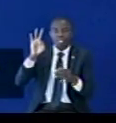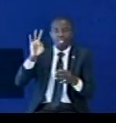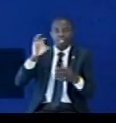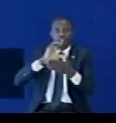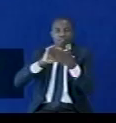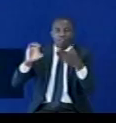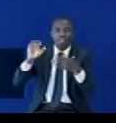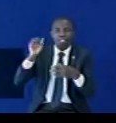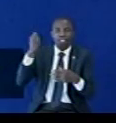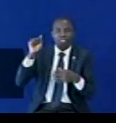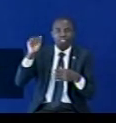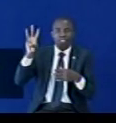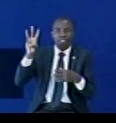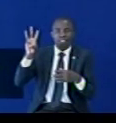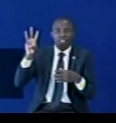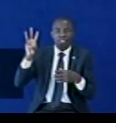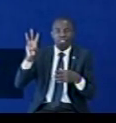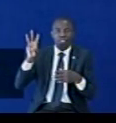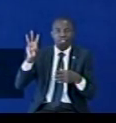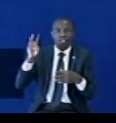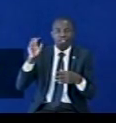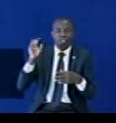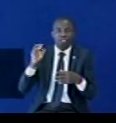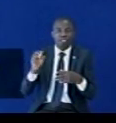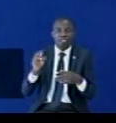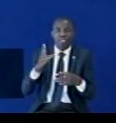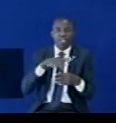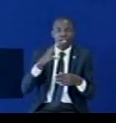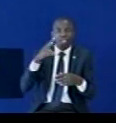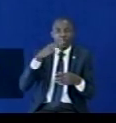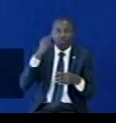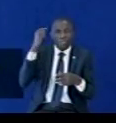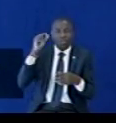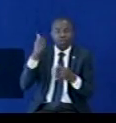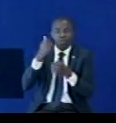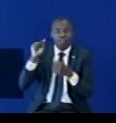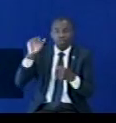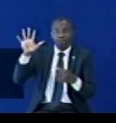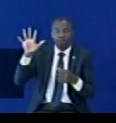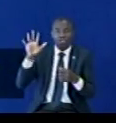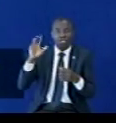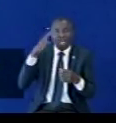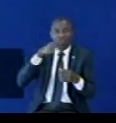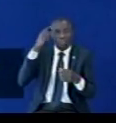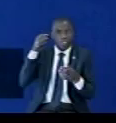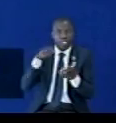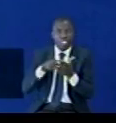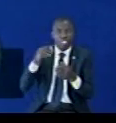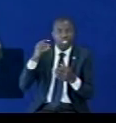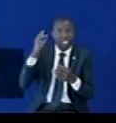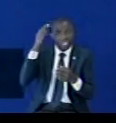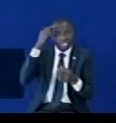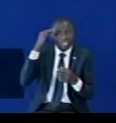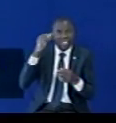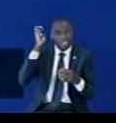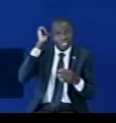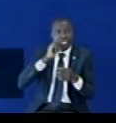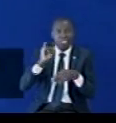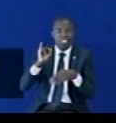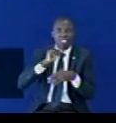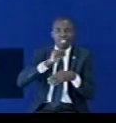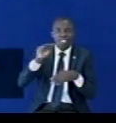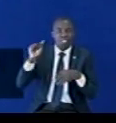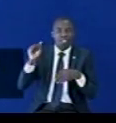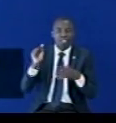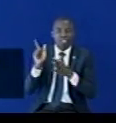Christ, our Savior, is the mediator of the New Testament, that by means of